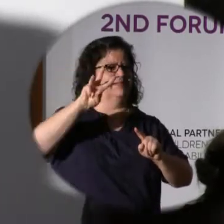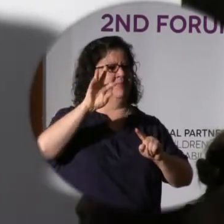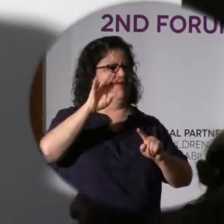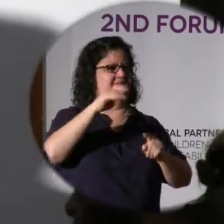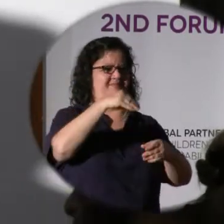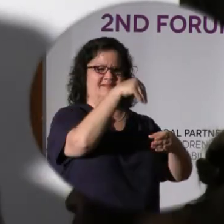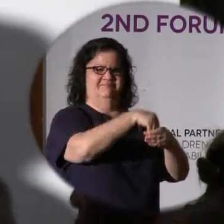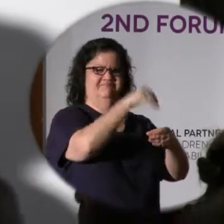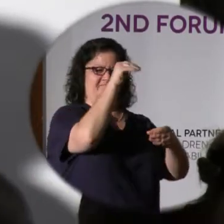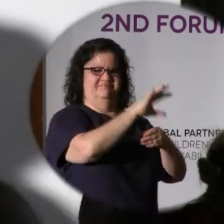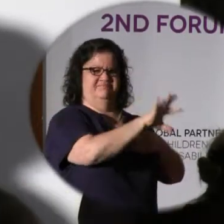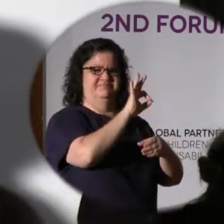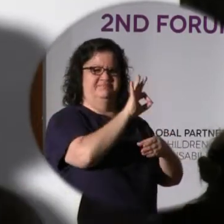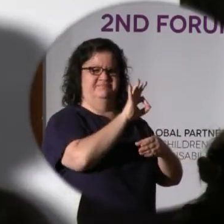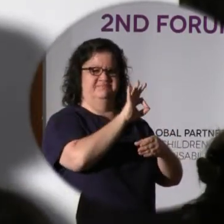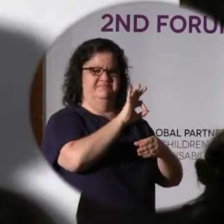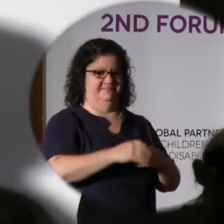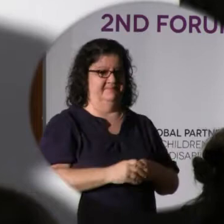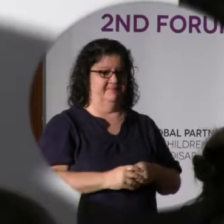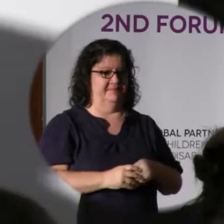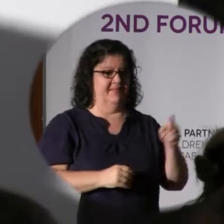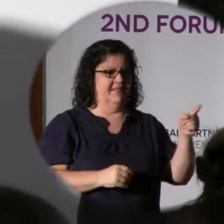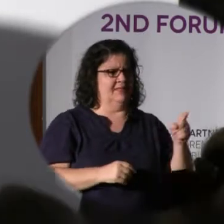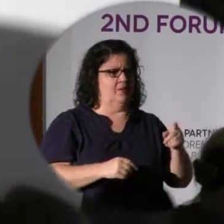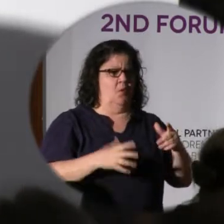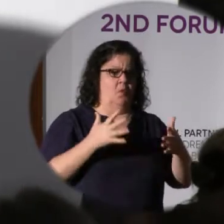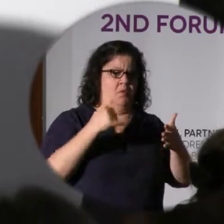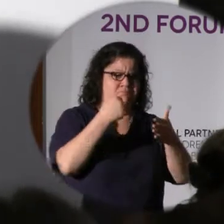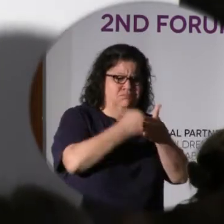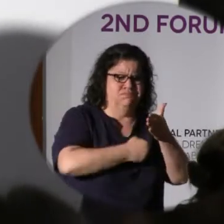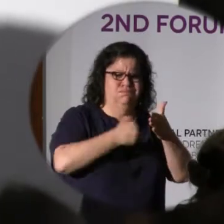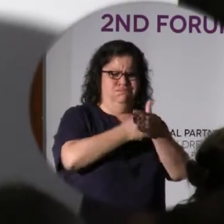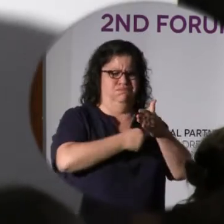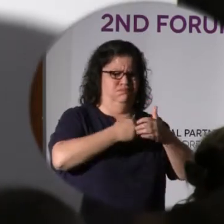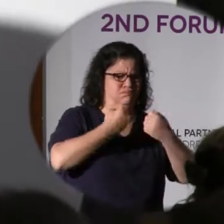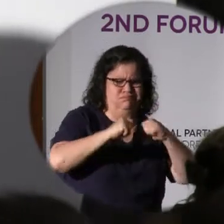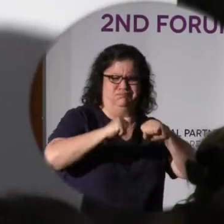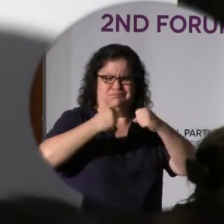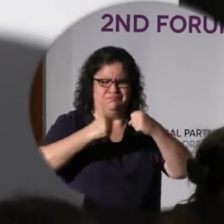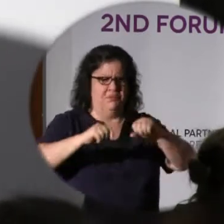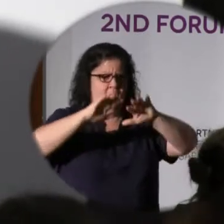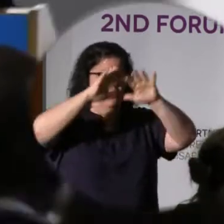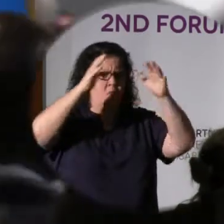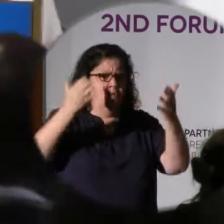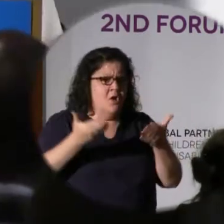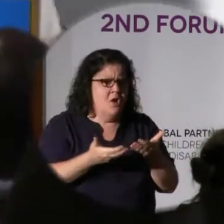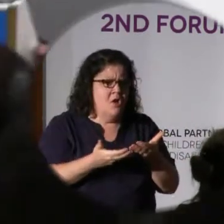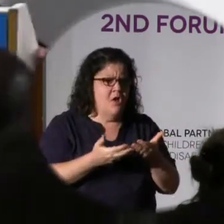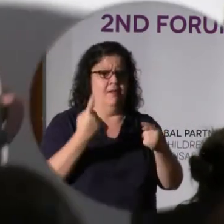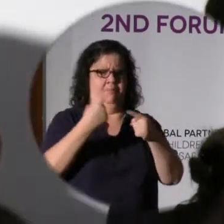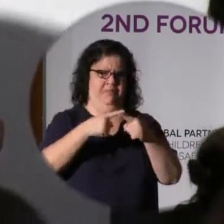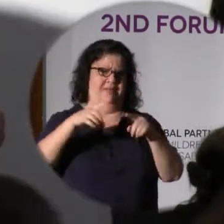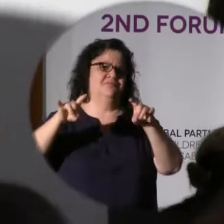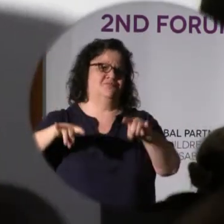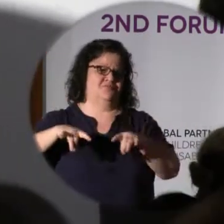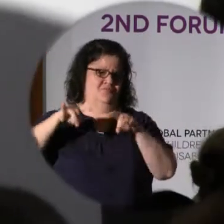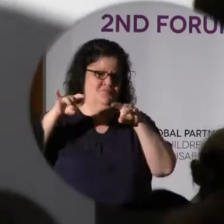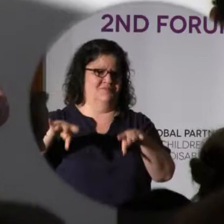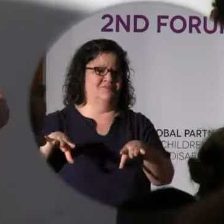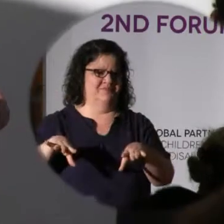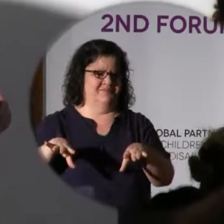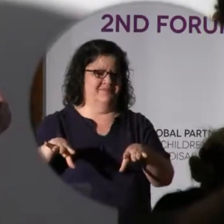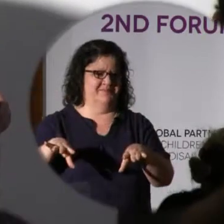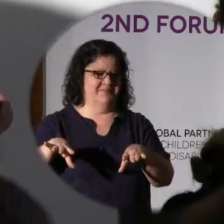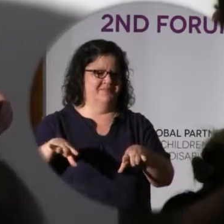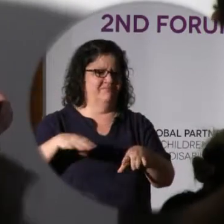deaf associations in Australia. He was president of the Australian Association of the Deaf, now Deaf Australia, for 9